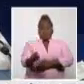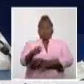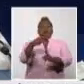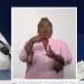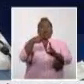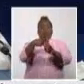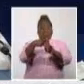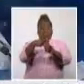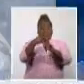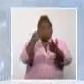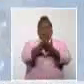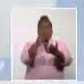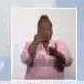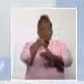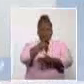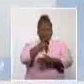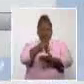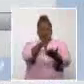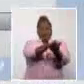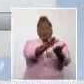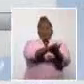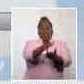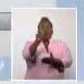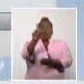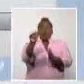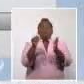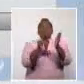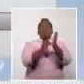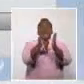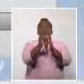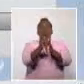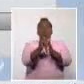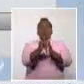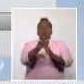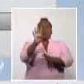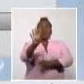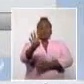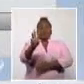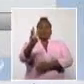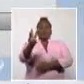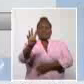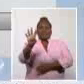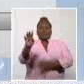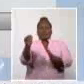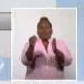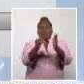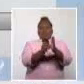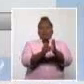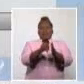43,722 cases were confirmed yesterday for a total of